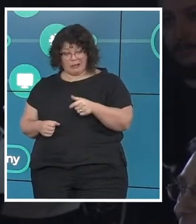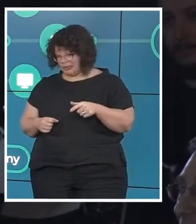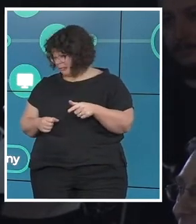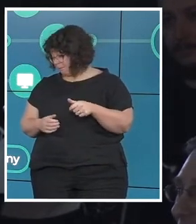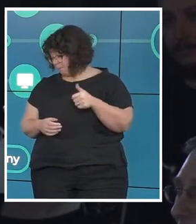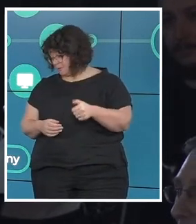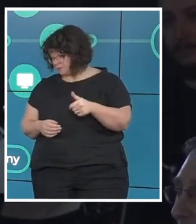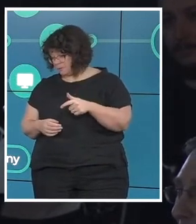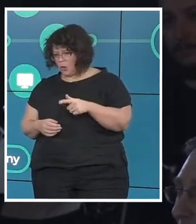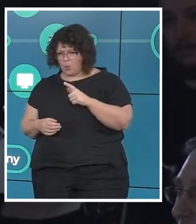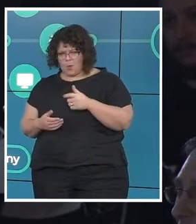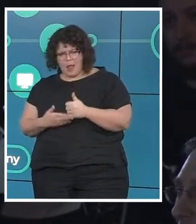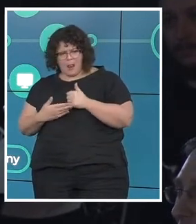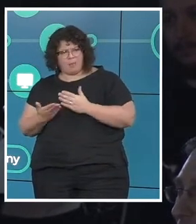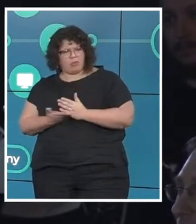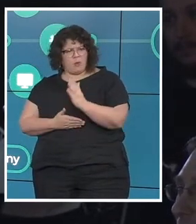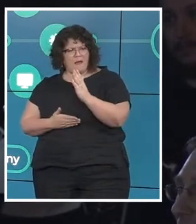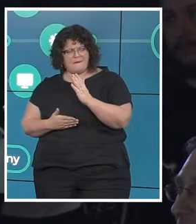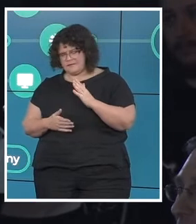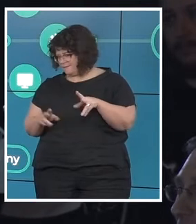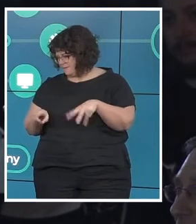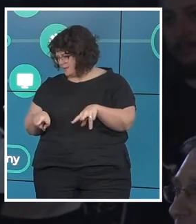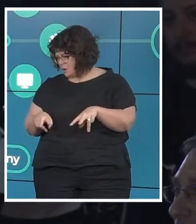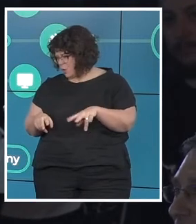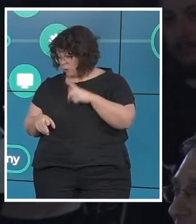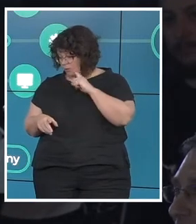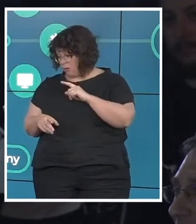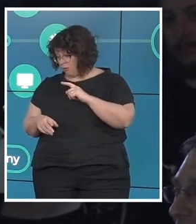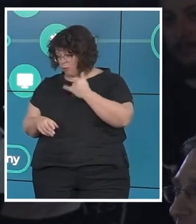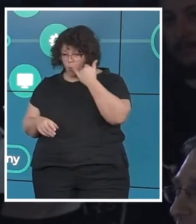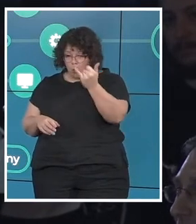Procter & Gamble through the platform. And it's being used by about